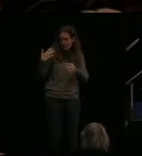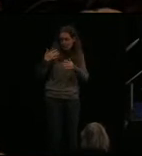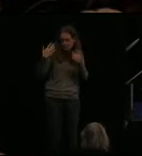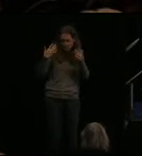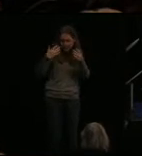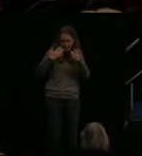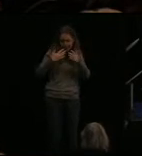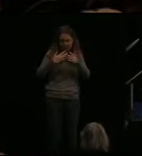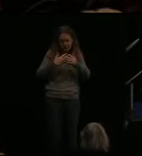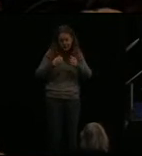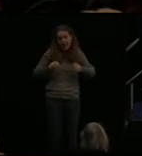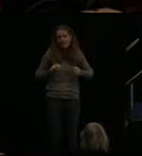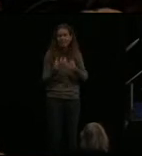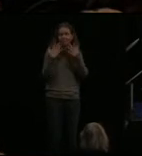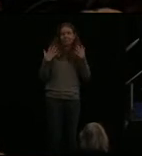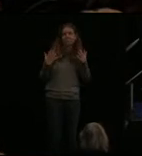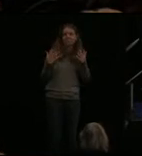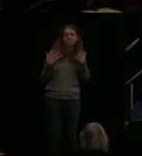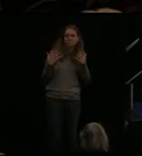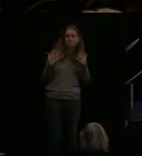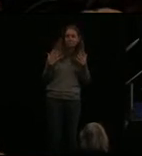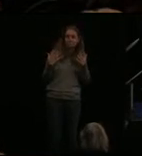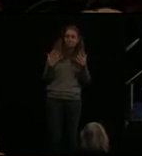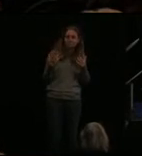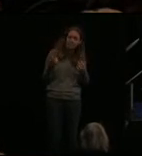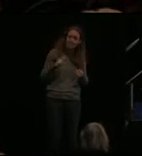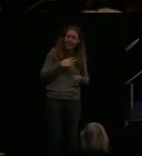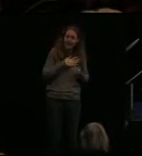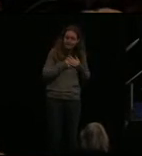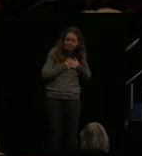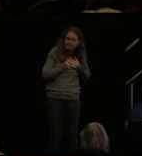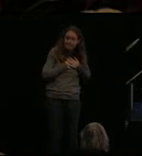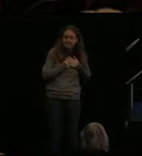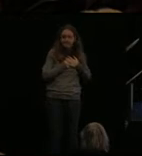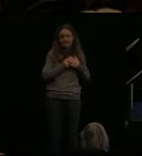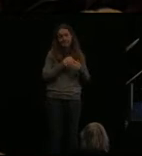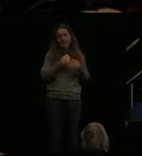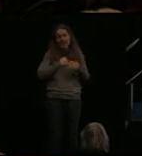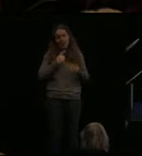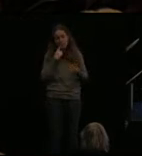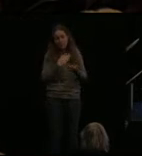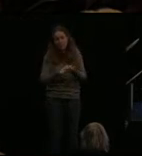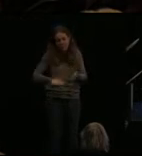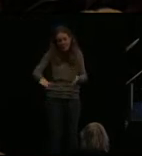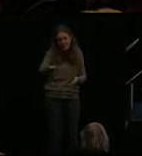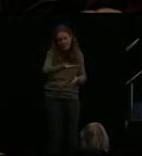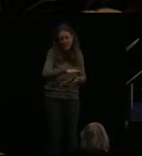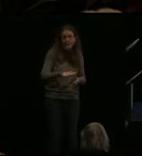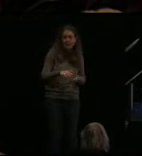has rekindled that. Part of our promised land, part of our calling.